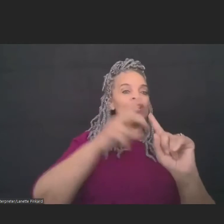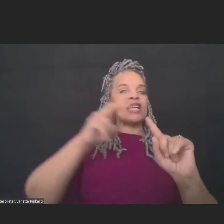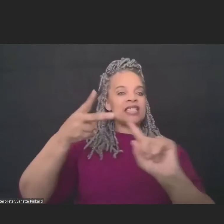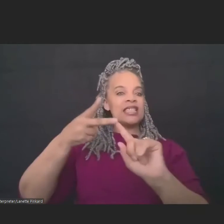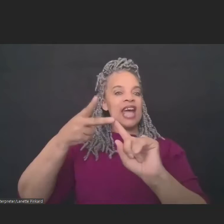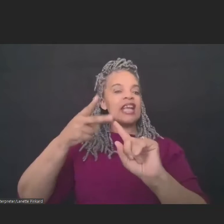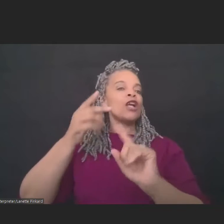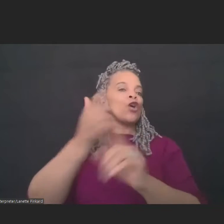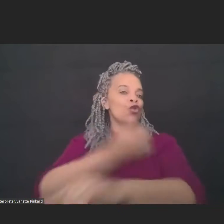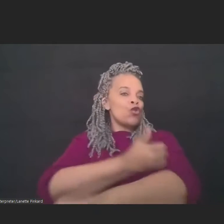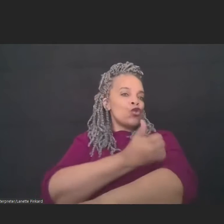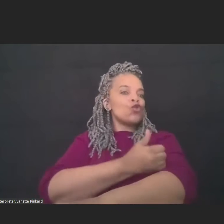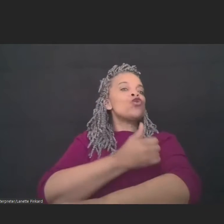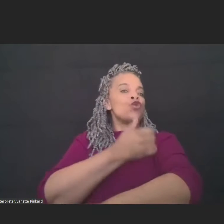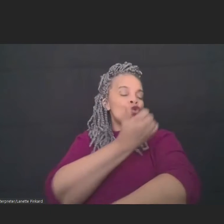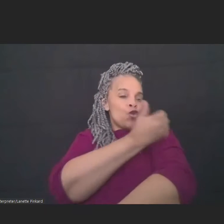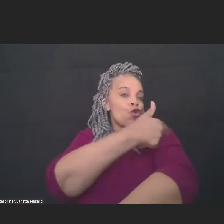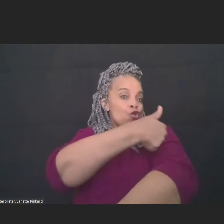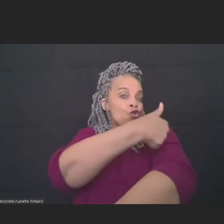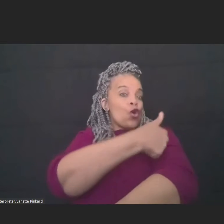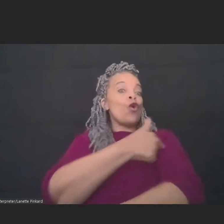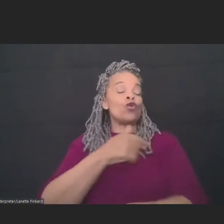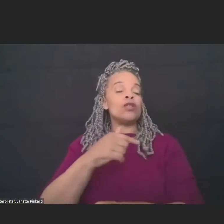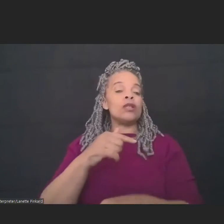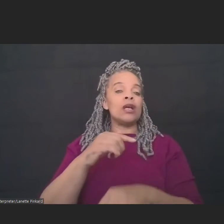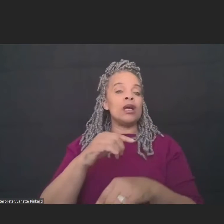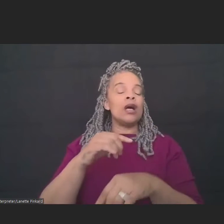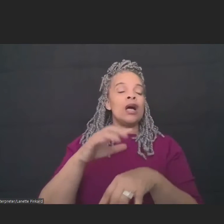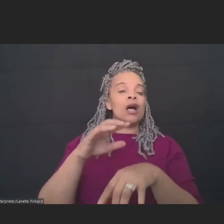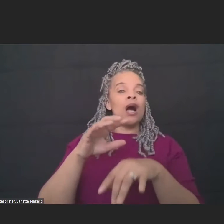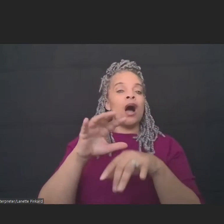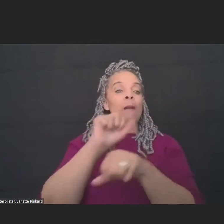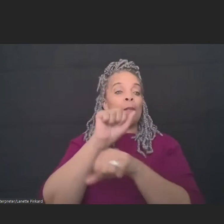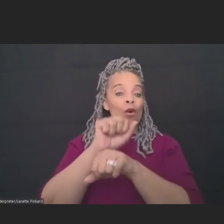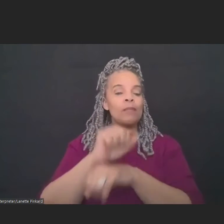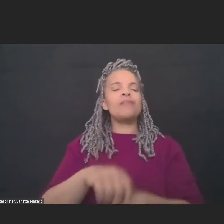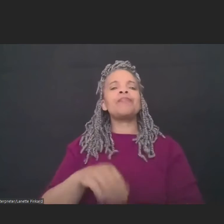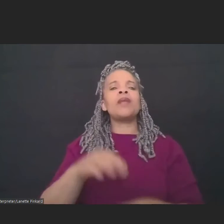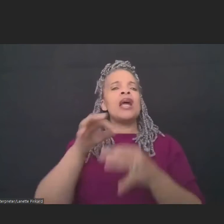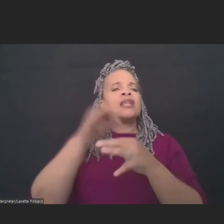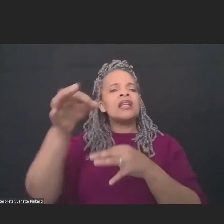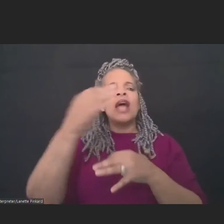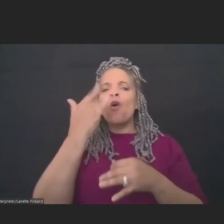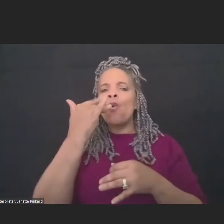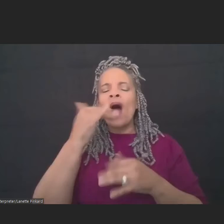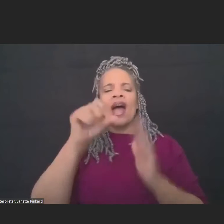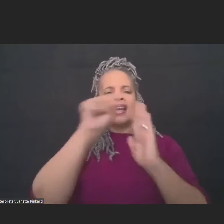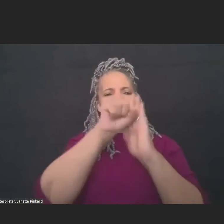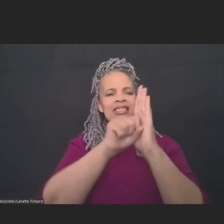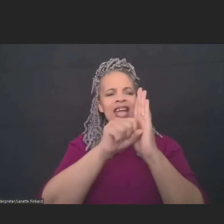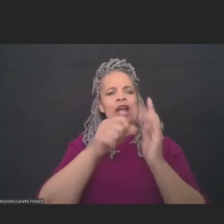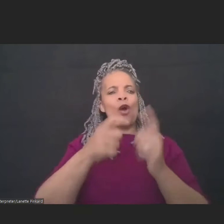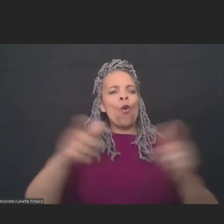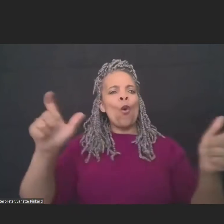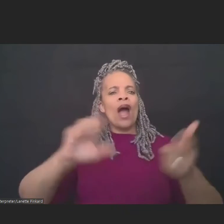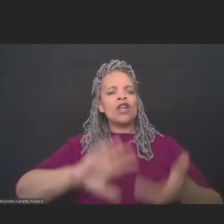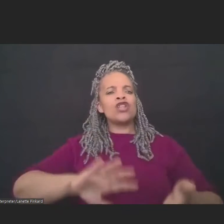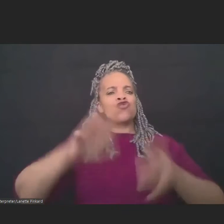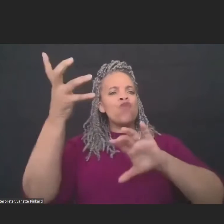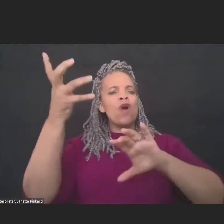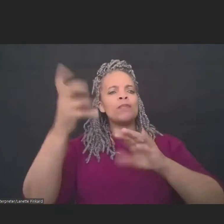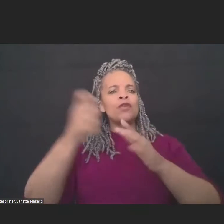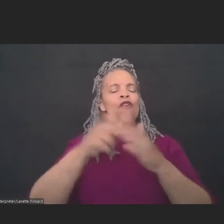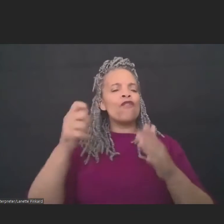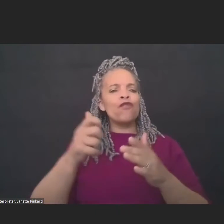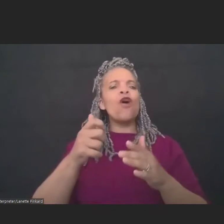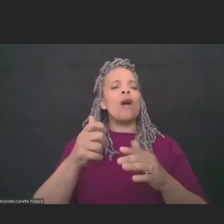appointments. The delay that we saw was due to a statewide disruption in vaccine distribution from the winter